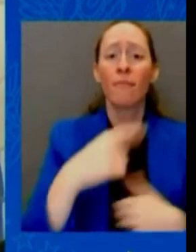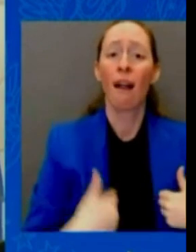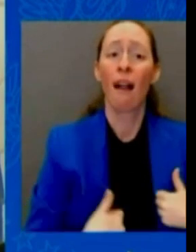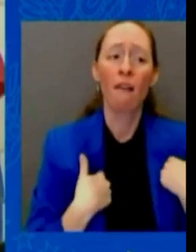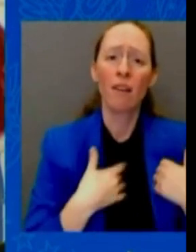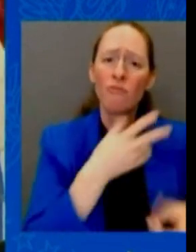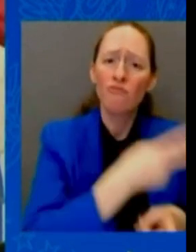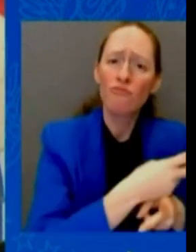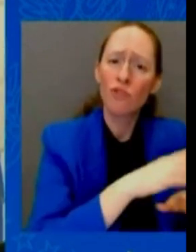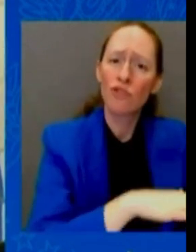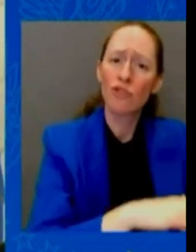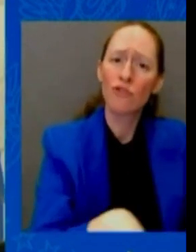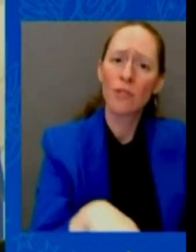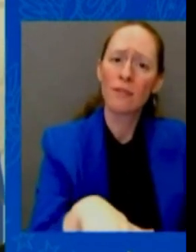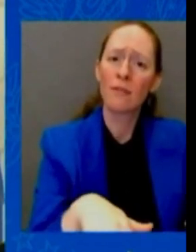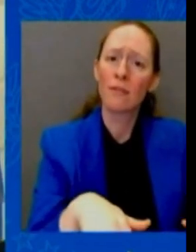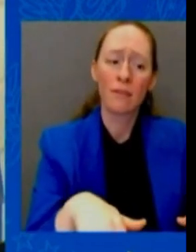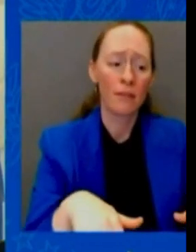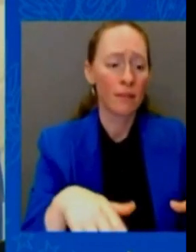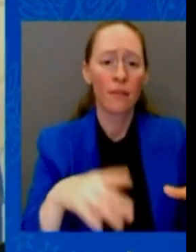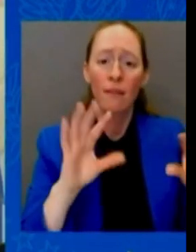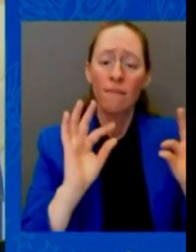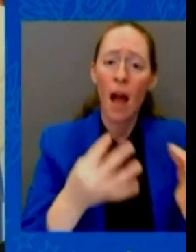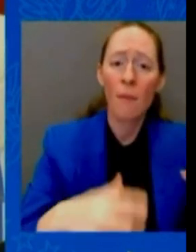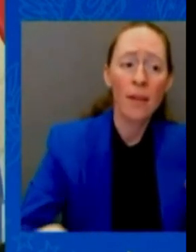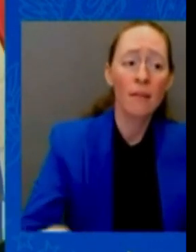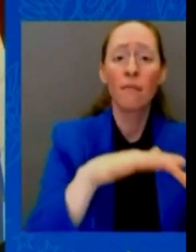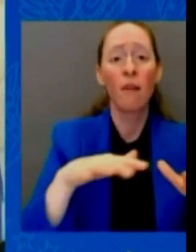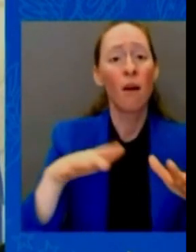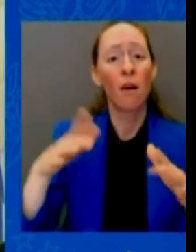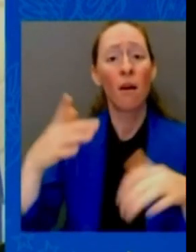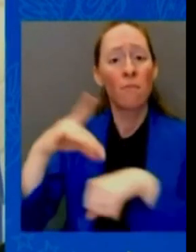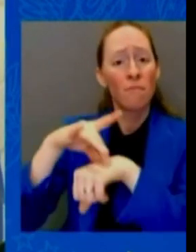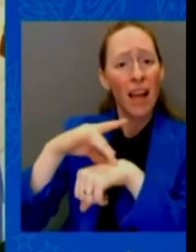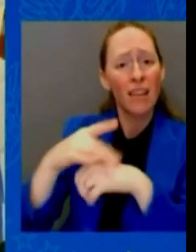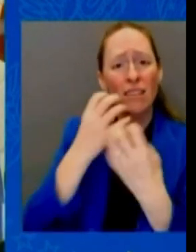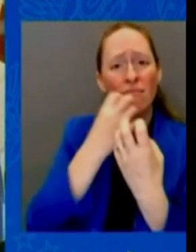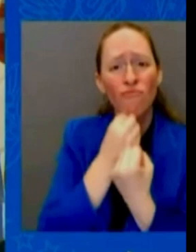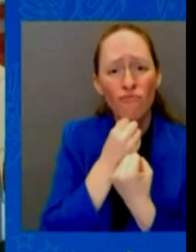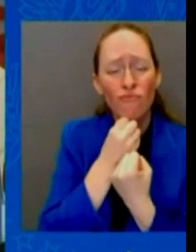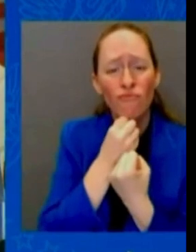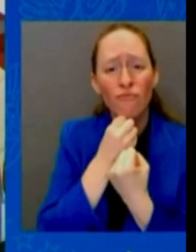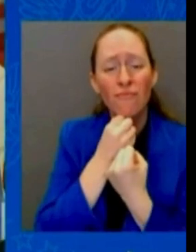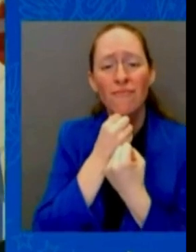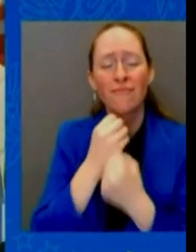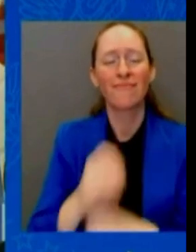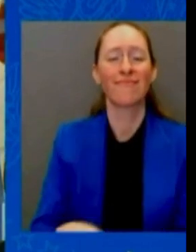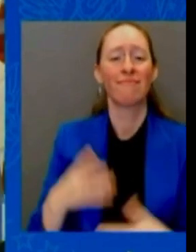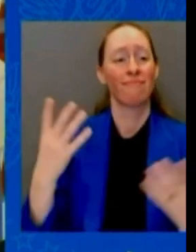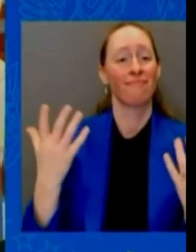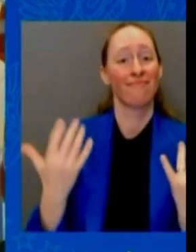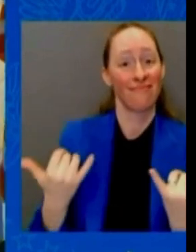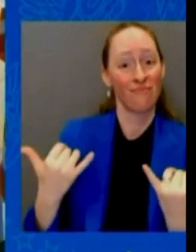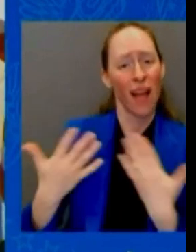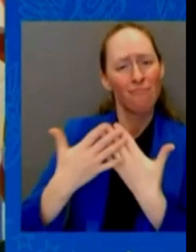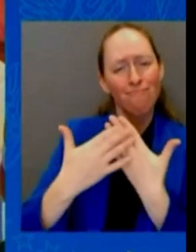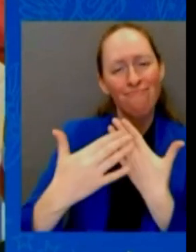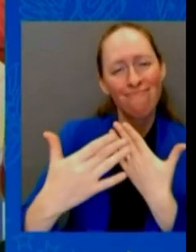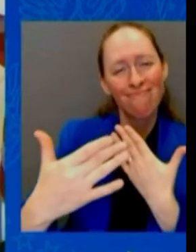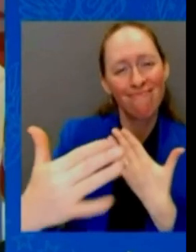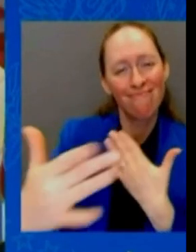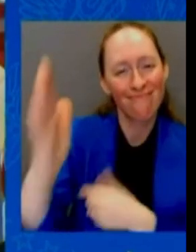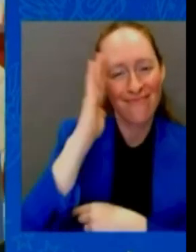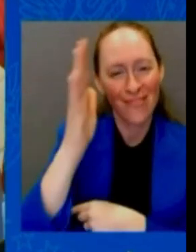come. And on this World's AIDS Day, we reaffirm our shared commitment to end the